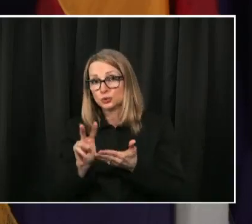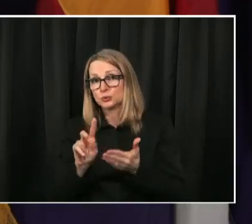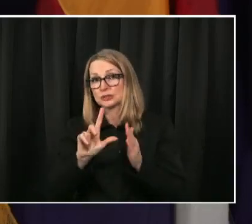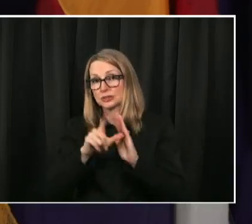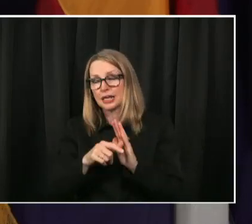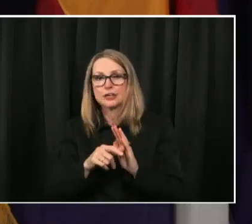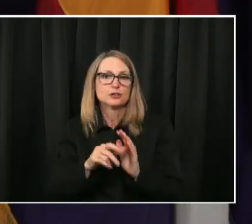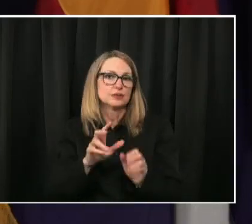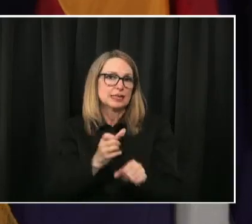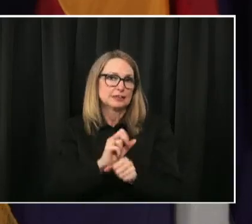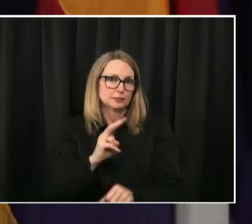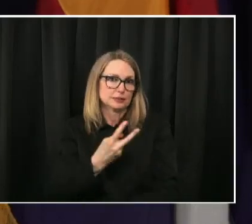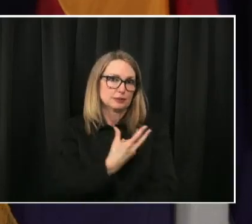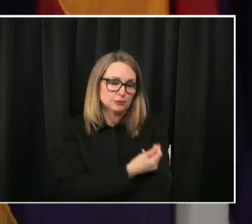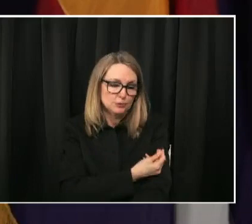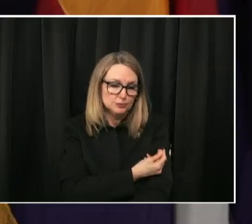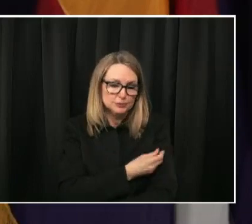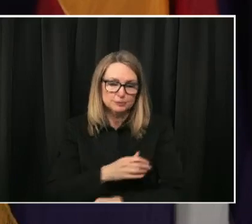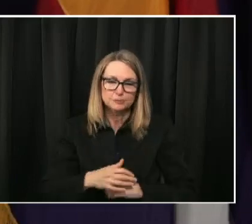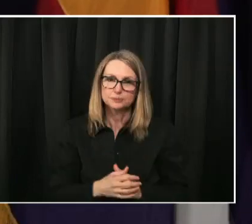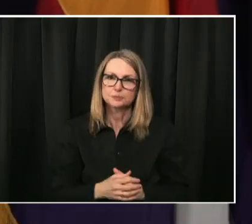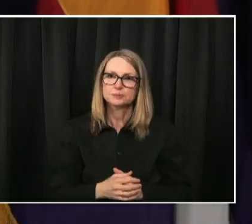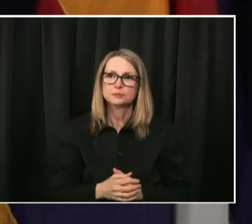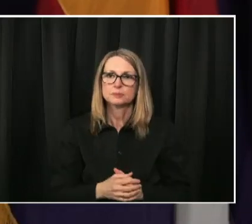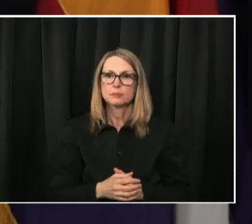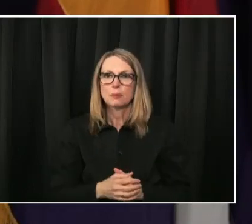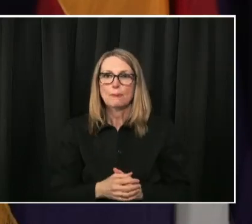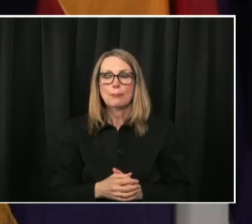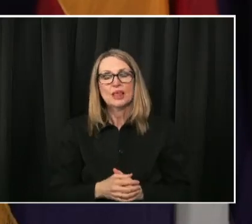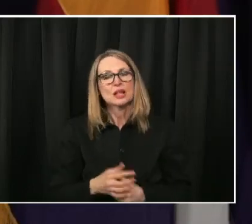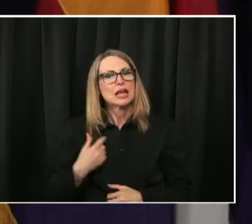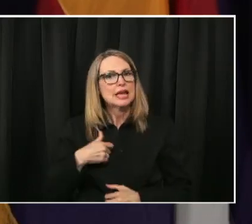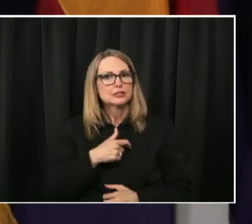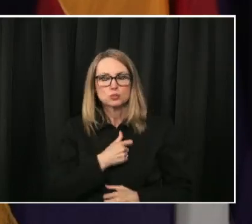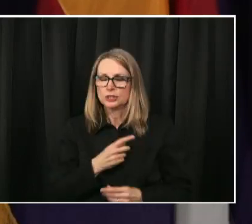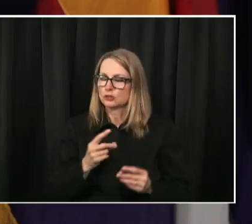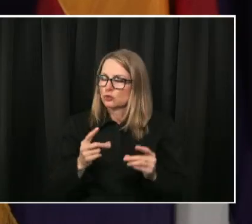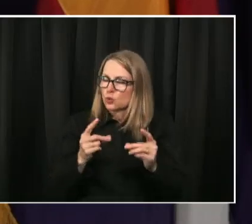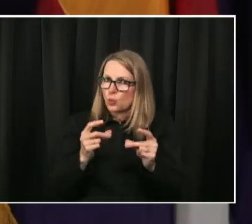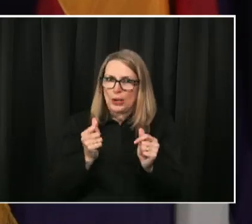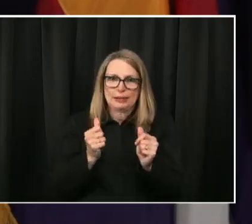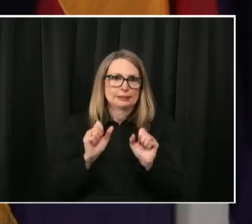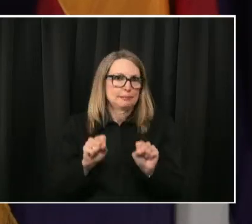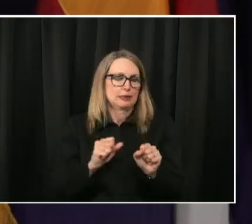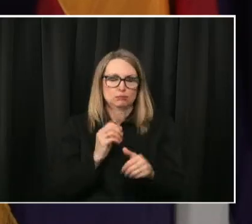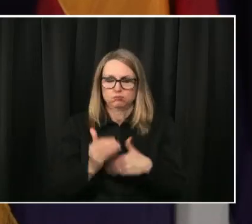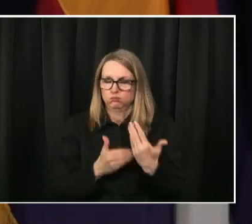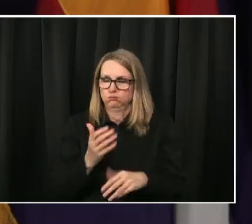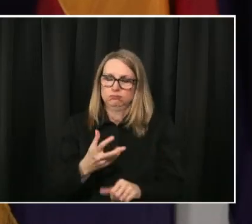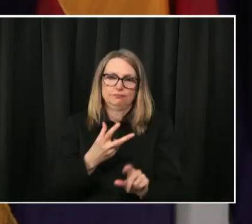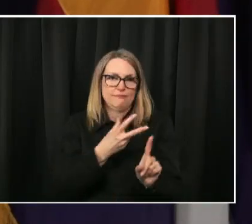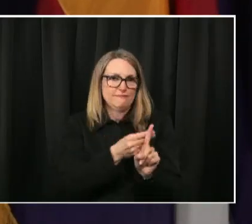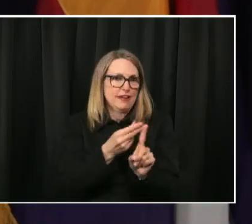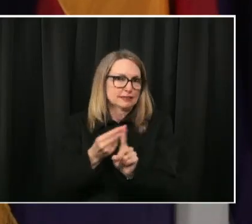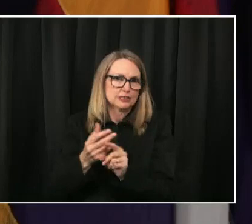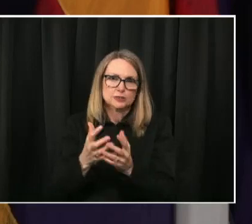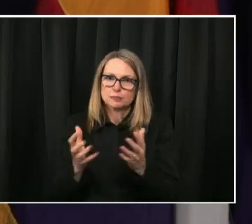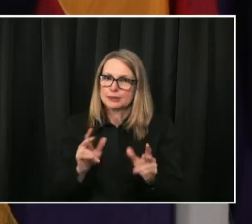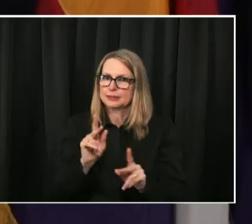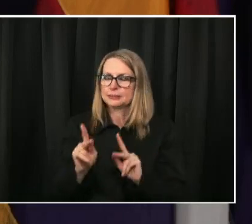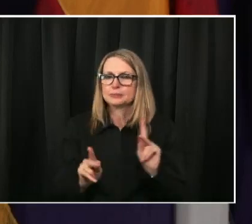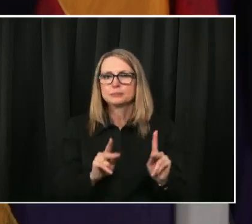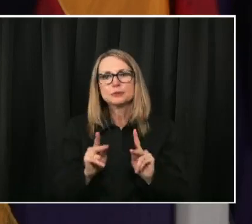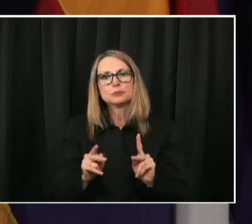excited to be moving forward with continuing to get the vaccine as fast as possible to end the pandemic, to save